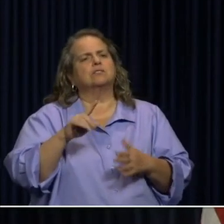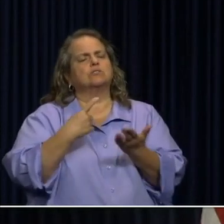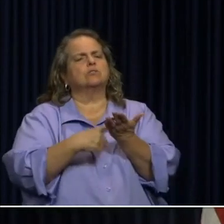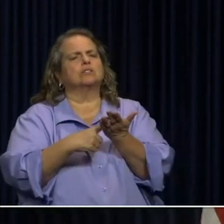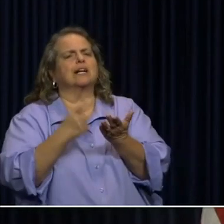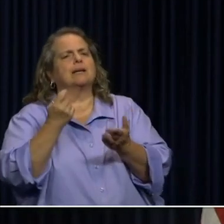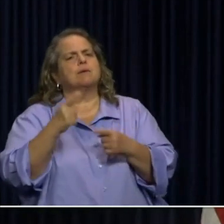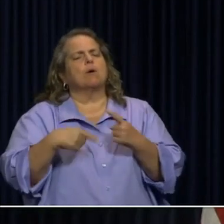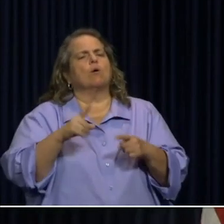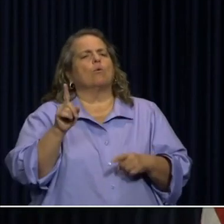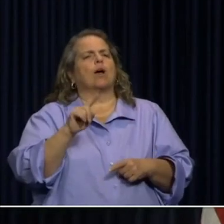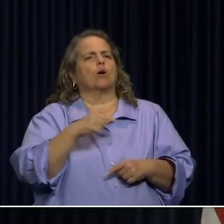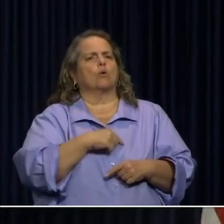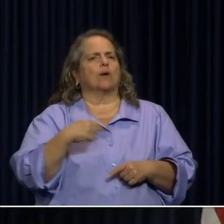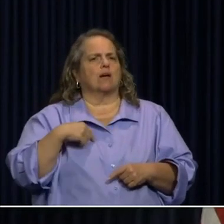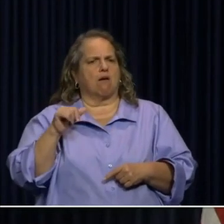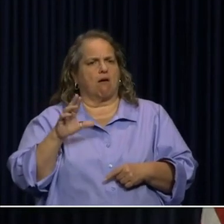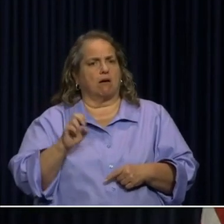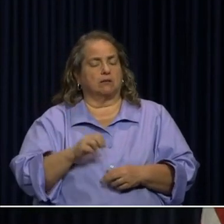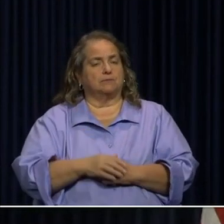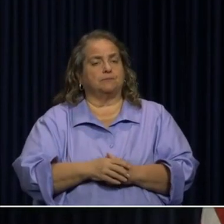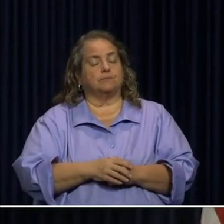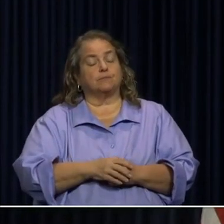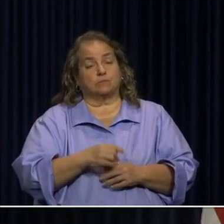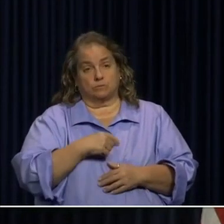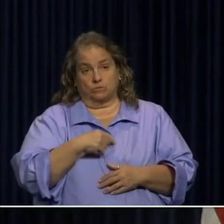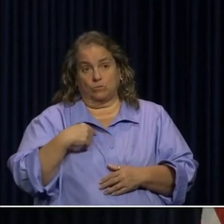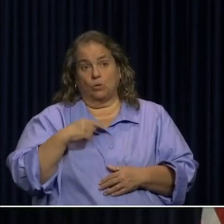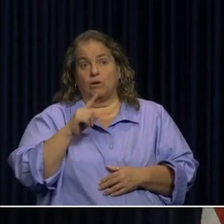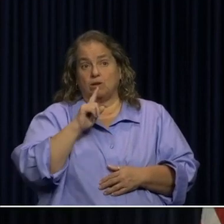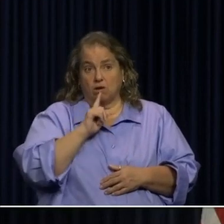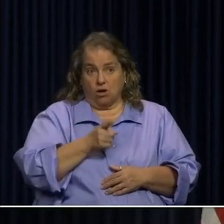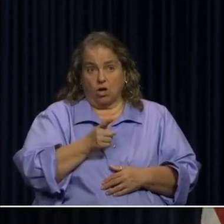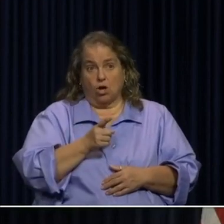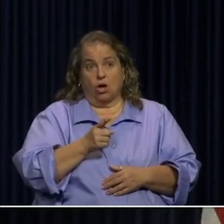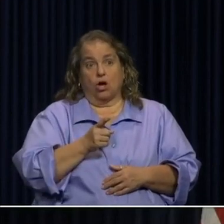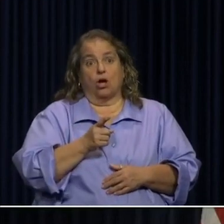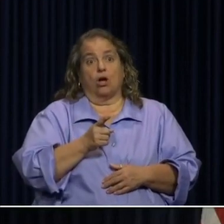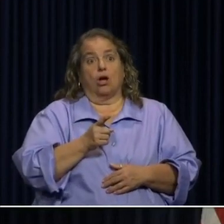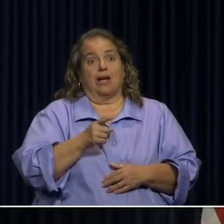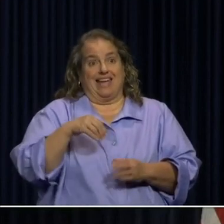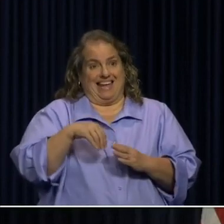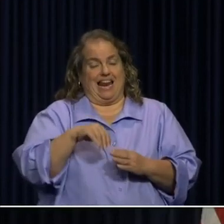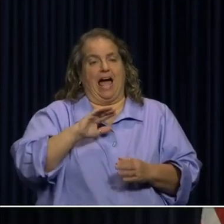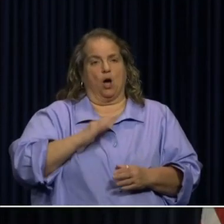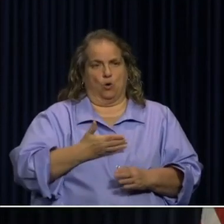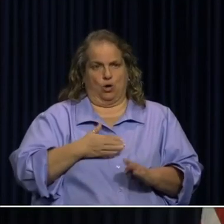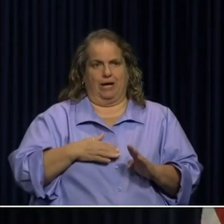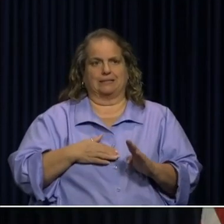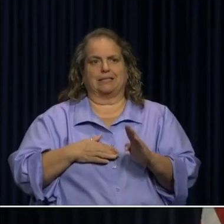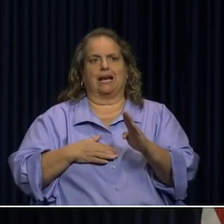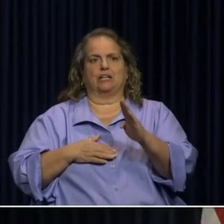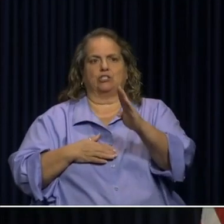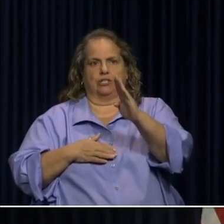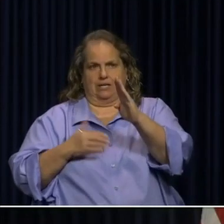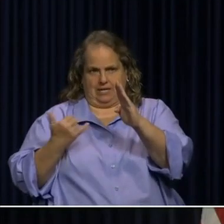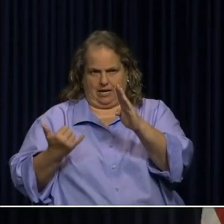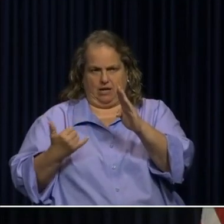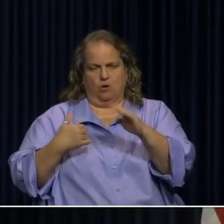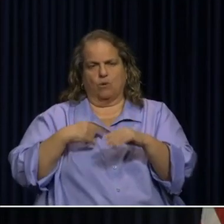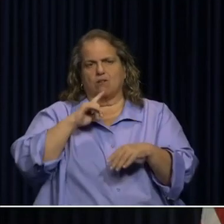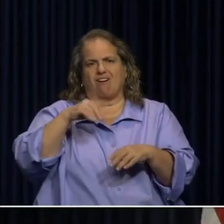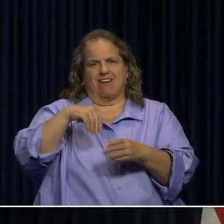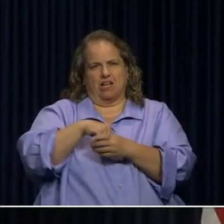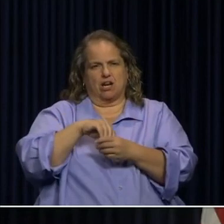where we are. We are certainly in our escalation, in our surge, though